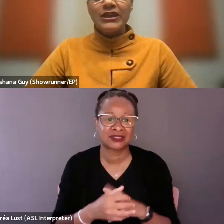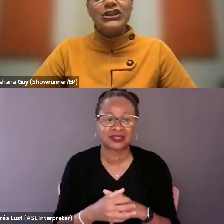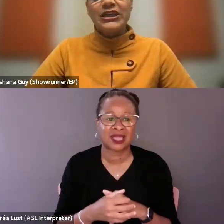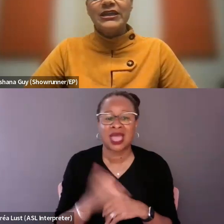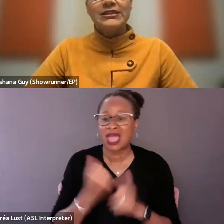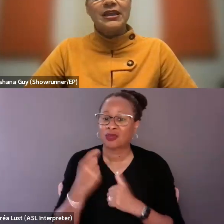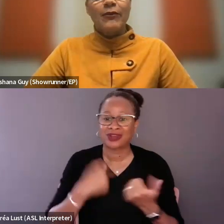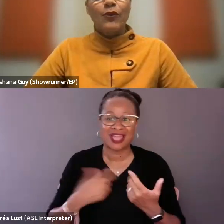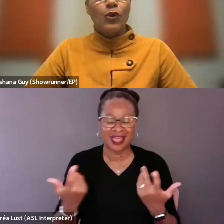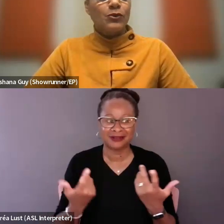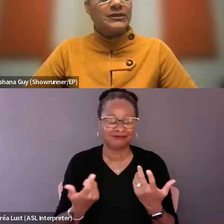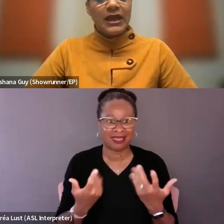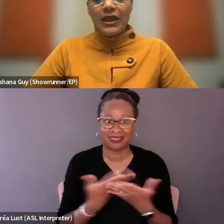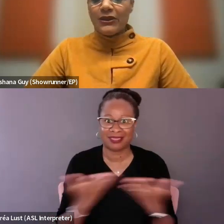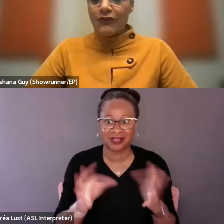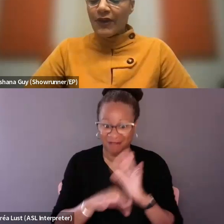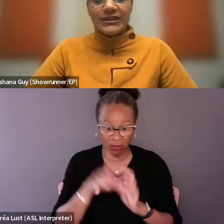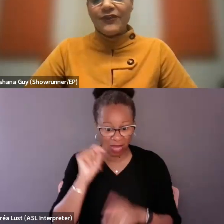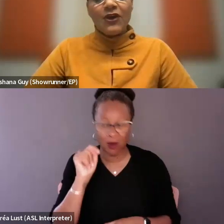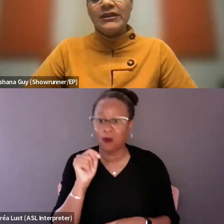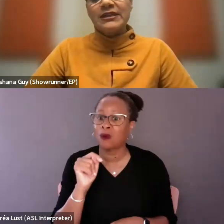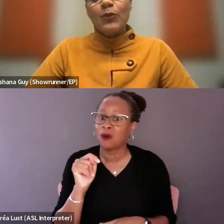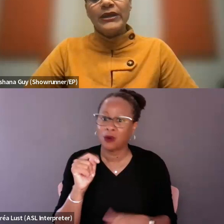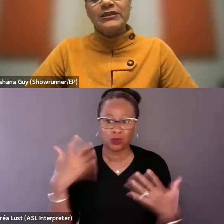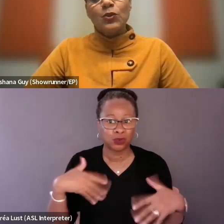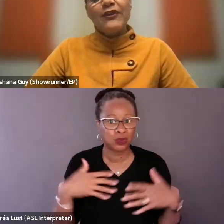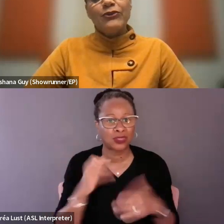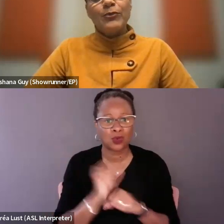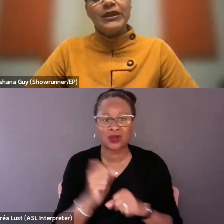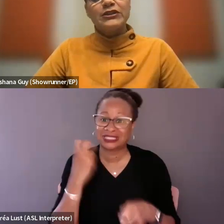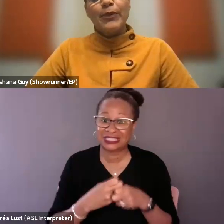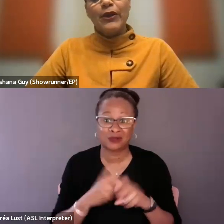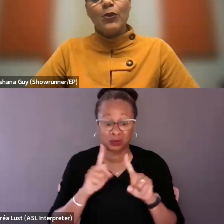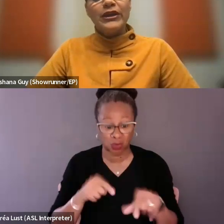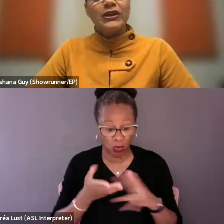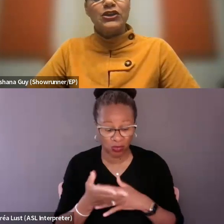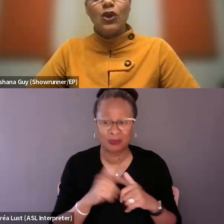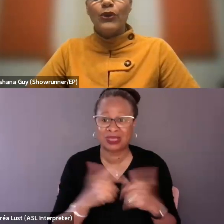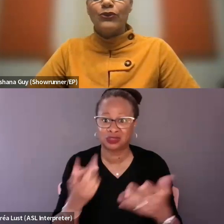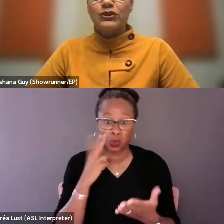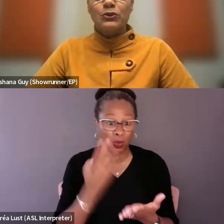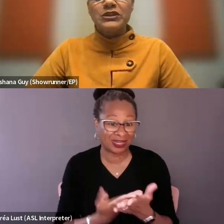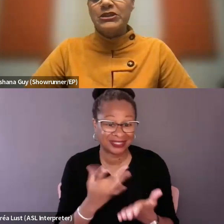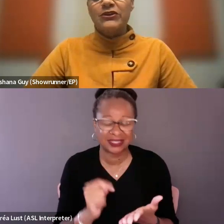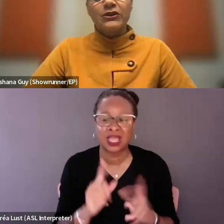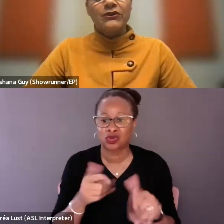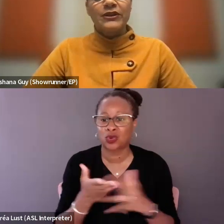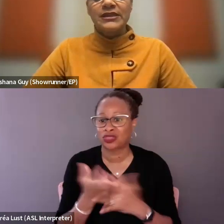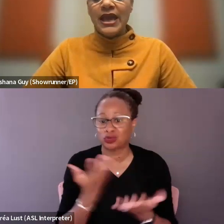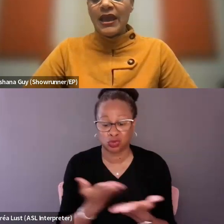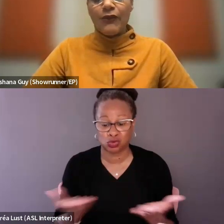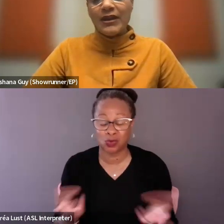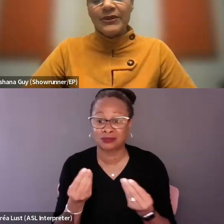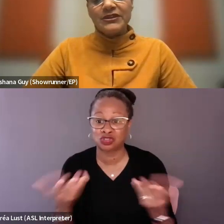of revelations. The work was, you know, very difficult in some ways to wade through because you're bearing witness, you're going through source material